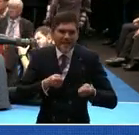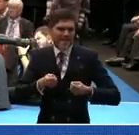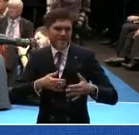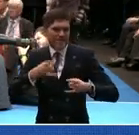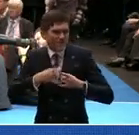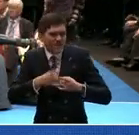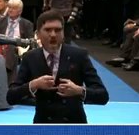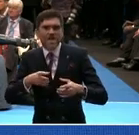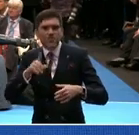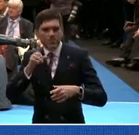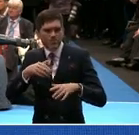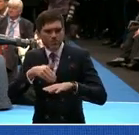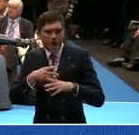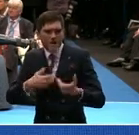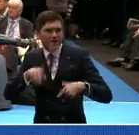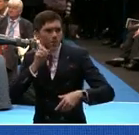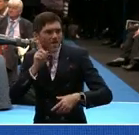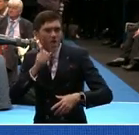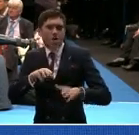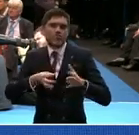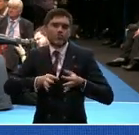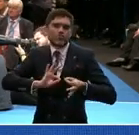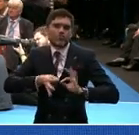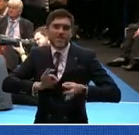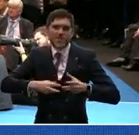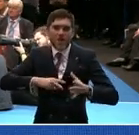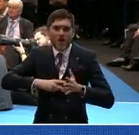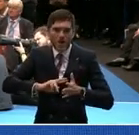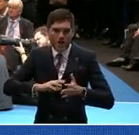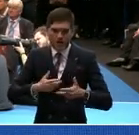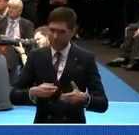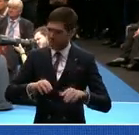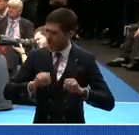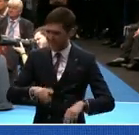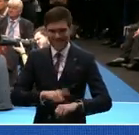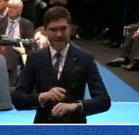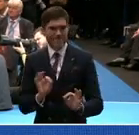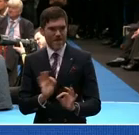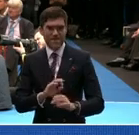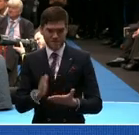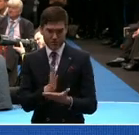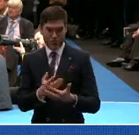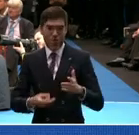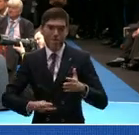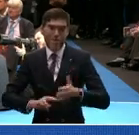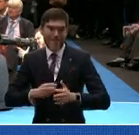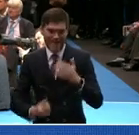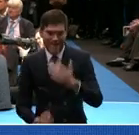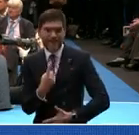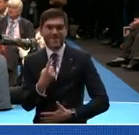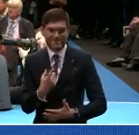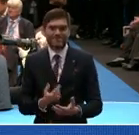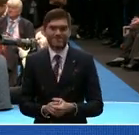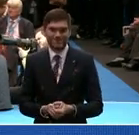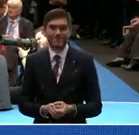year. And I have wasted no time in putting that plan into action. I want to thank my colleagues.